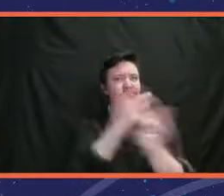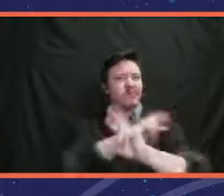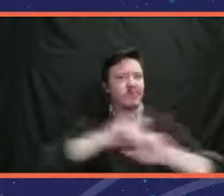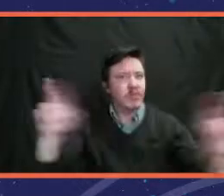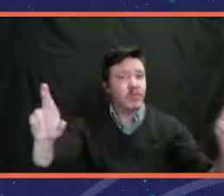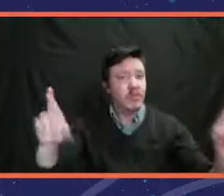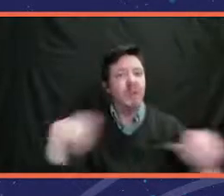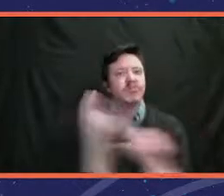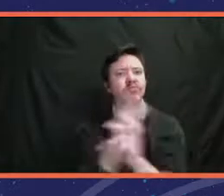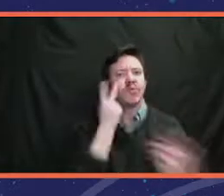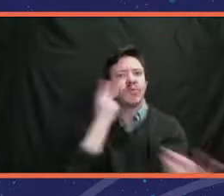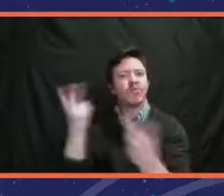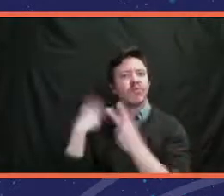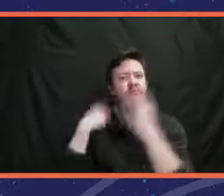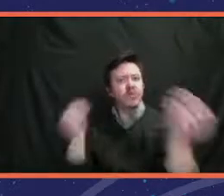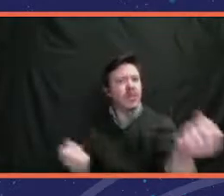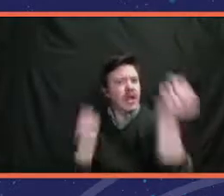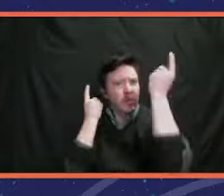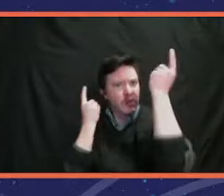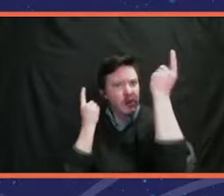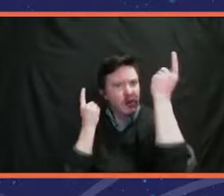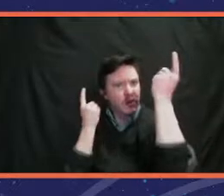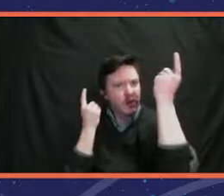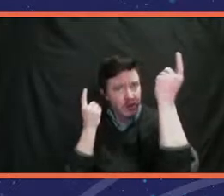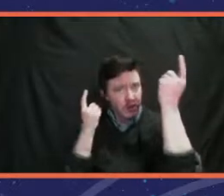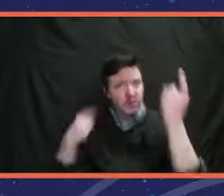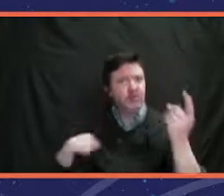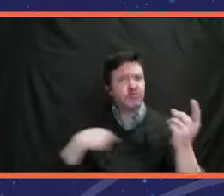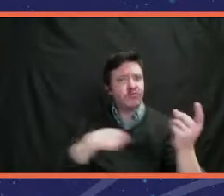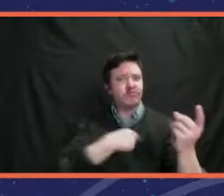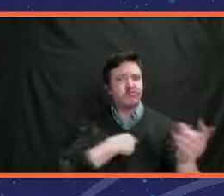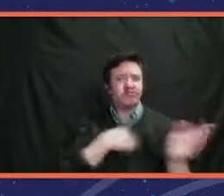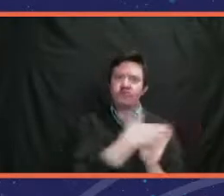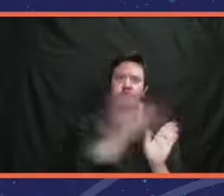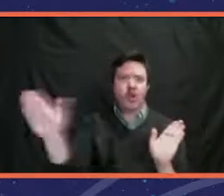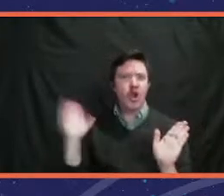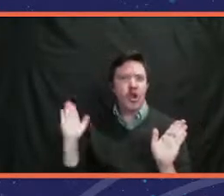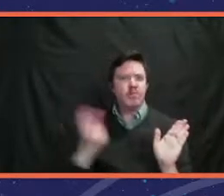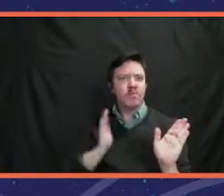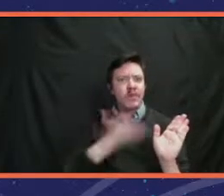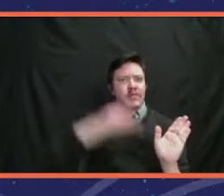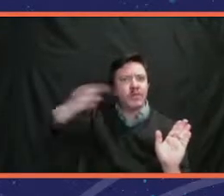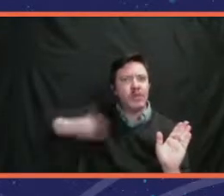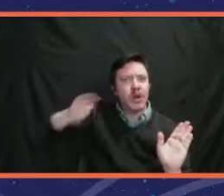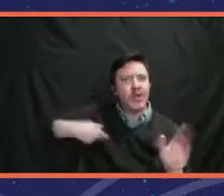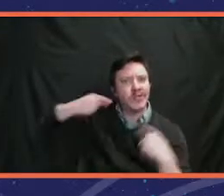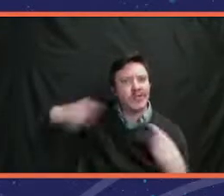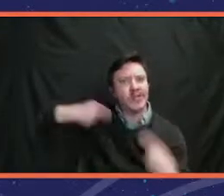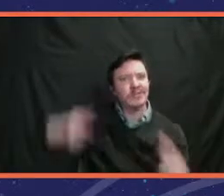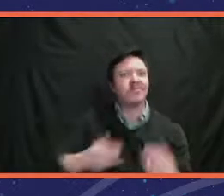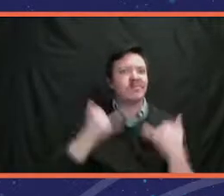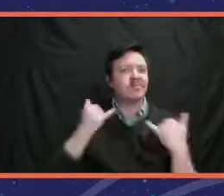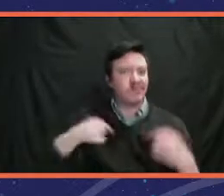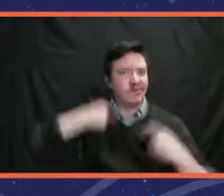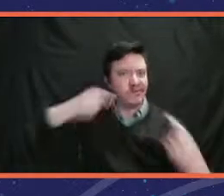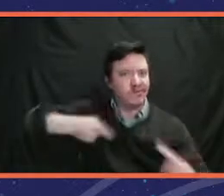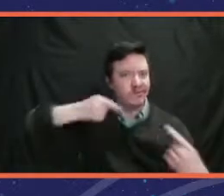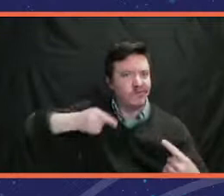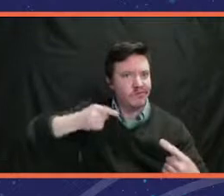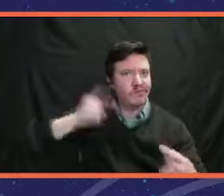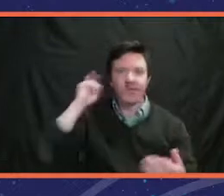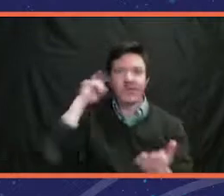through understanding. Be open about our past struggles of the past and the present. Acknowledge this moment is